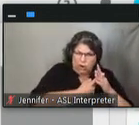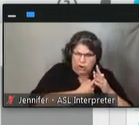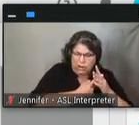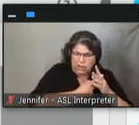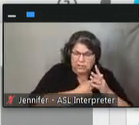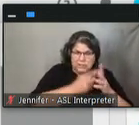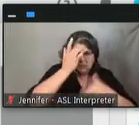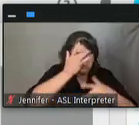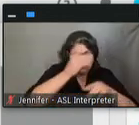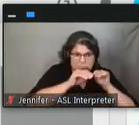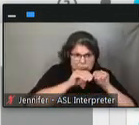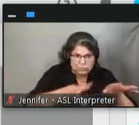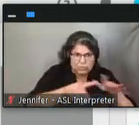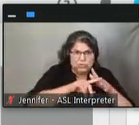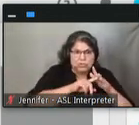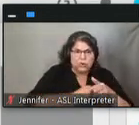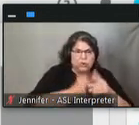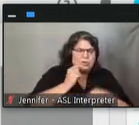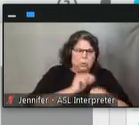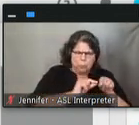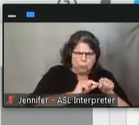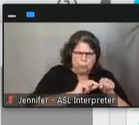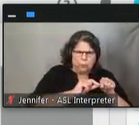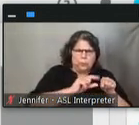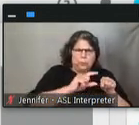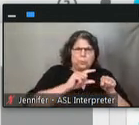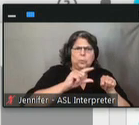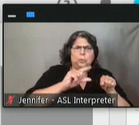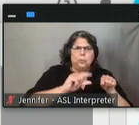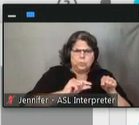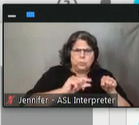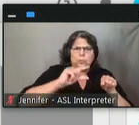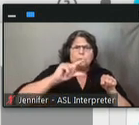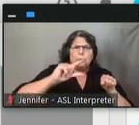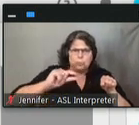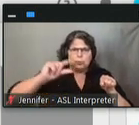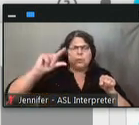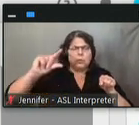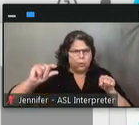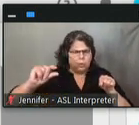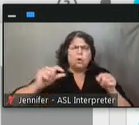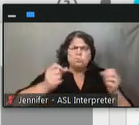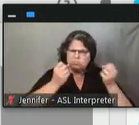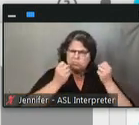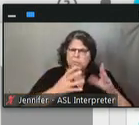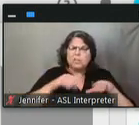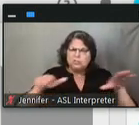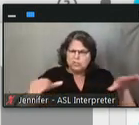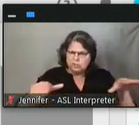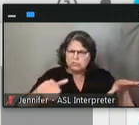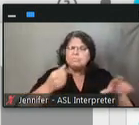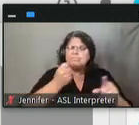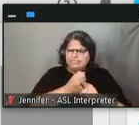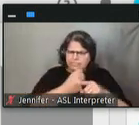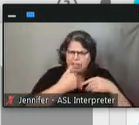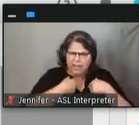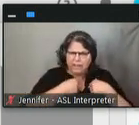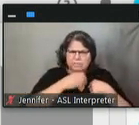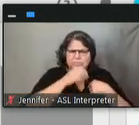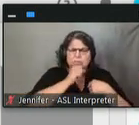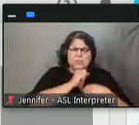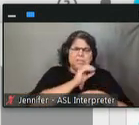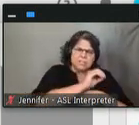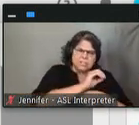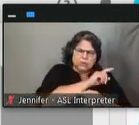pandemic. So we have had a lot of cases in children between the ages of 0 to 17